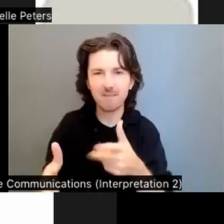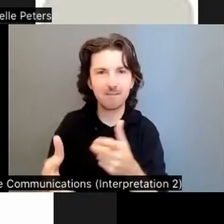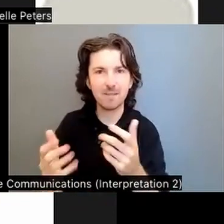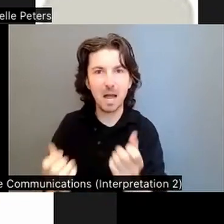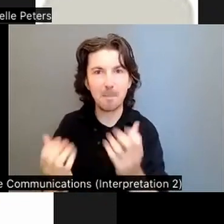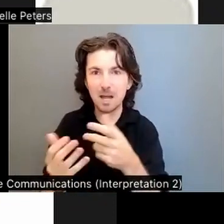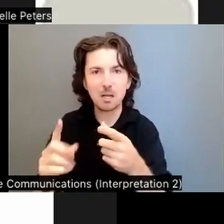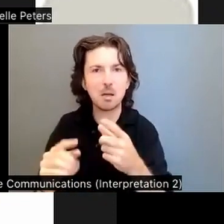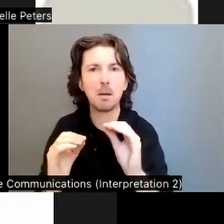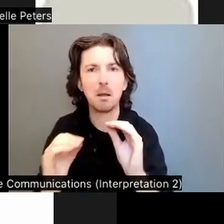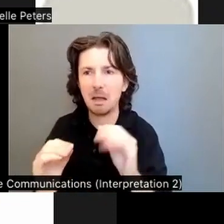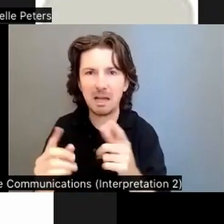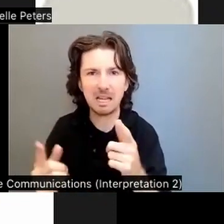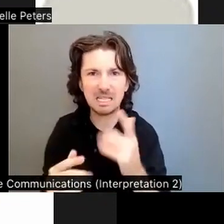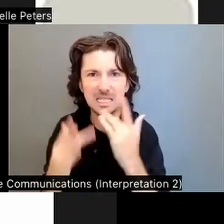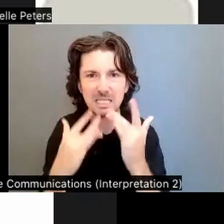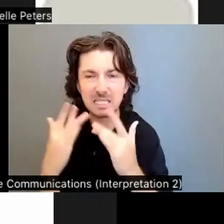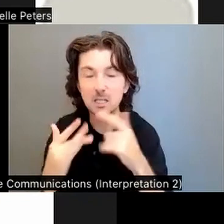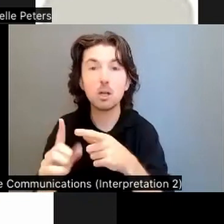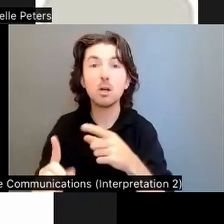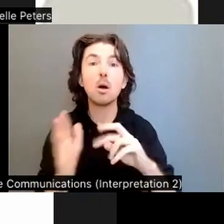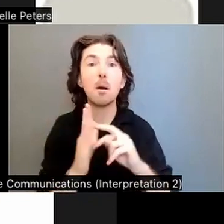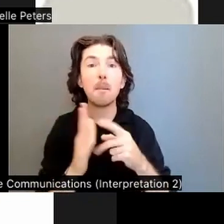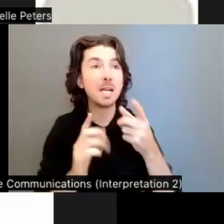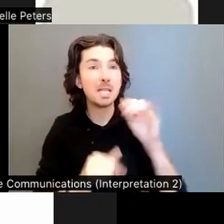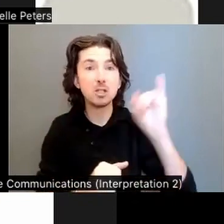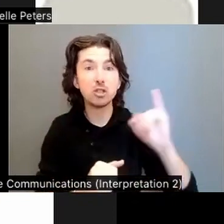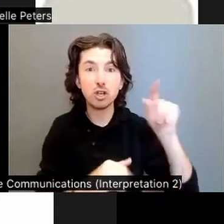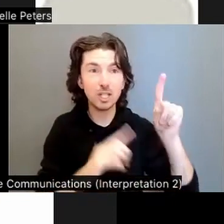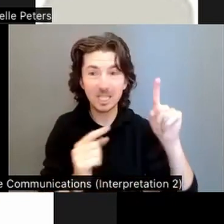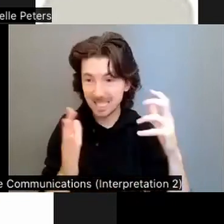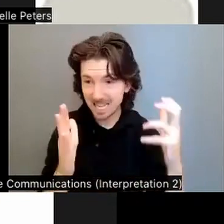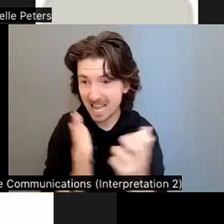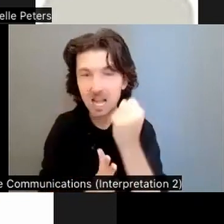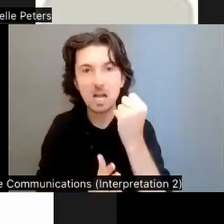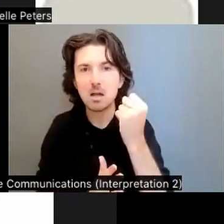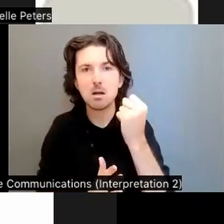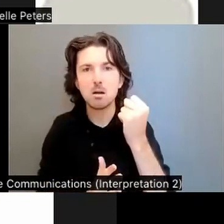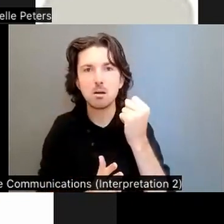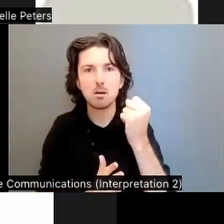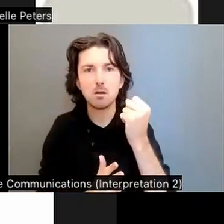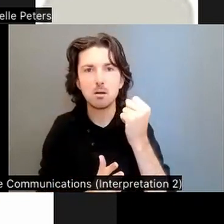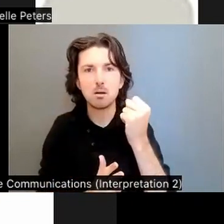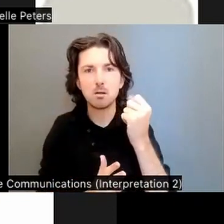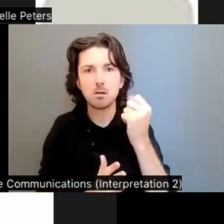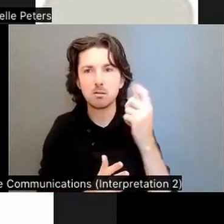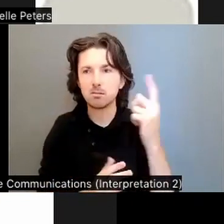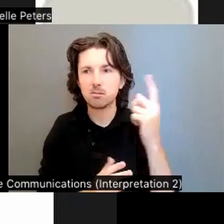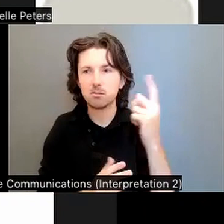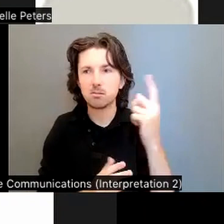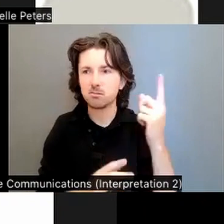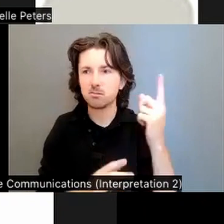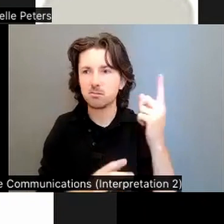coverage. So whatever small time we have left, we cannot afford it.